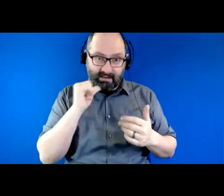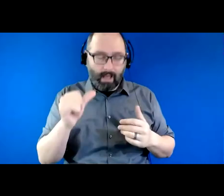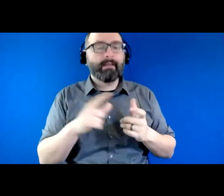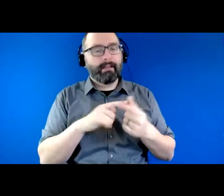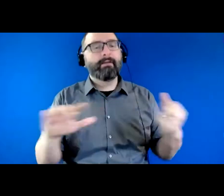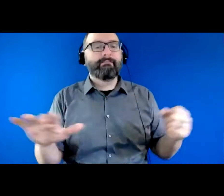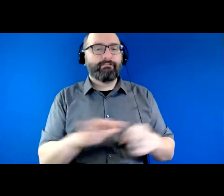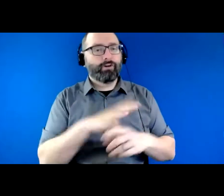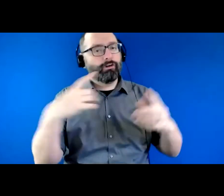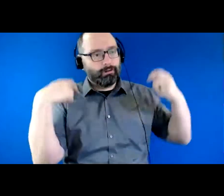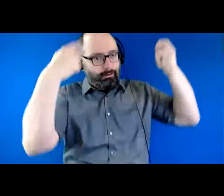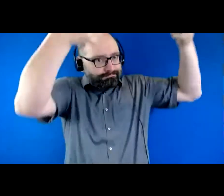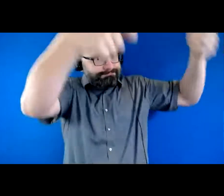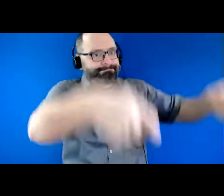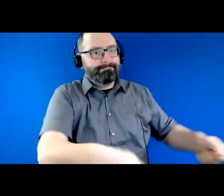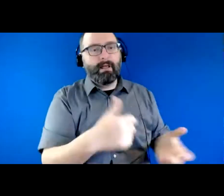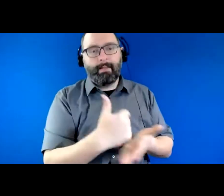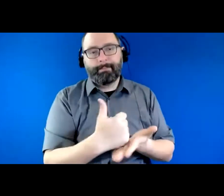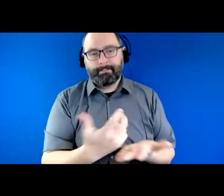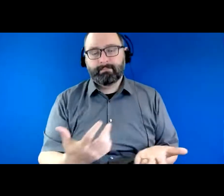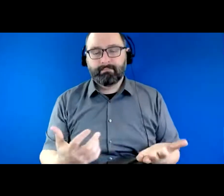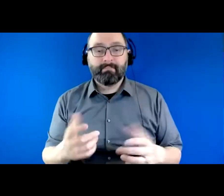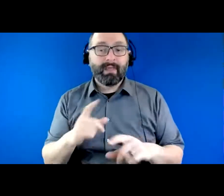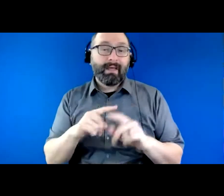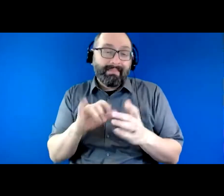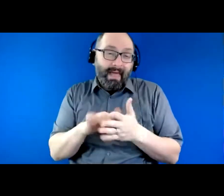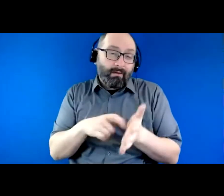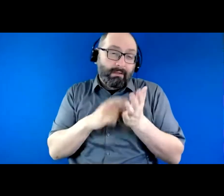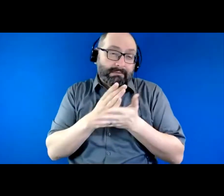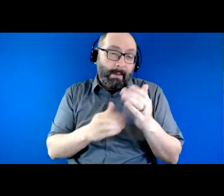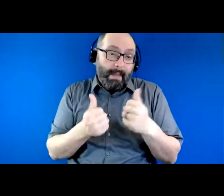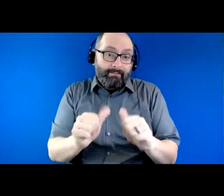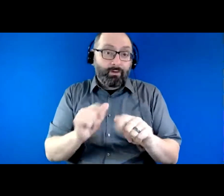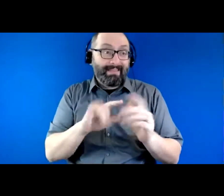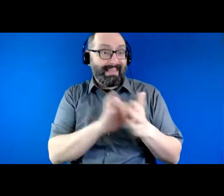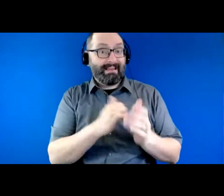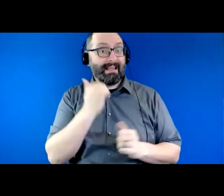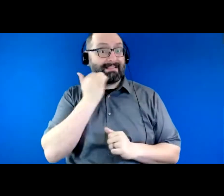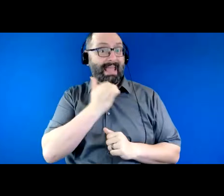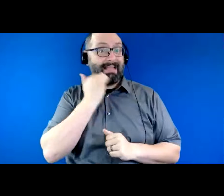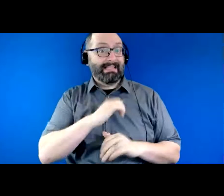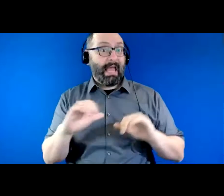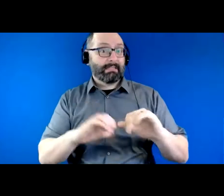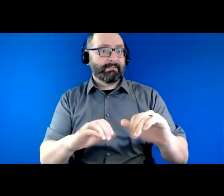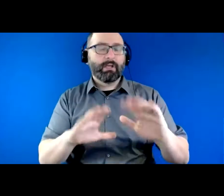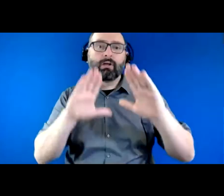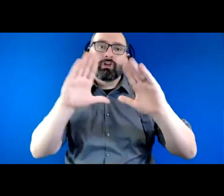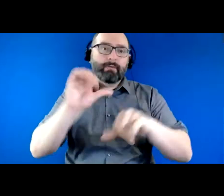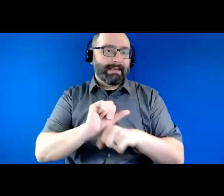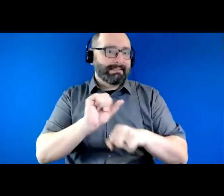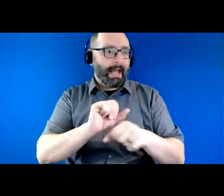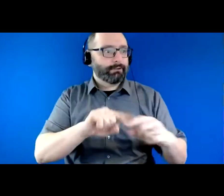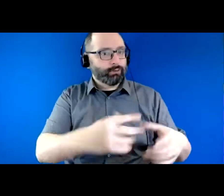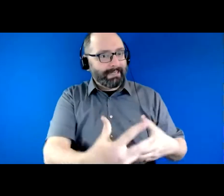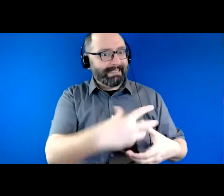can kind of take some effort, but just if that's something that's important, this, I think a daily activity is a great task to engage somebody in